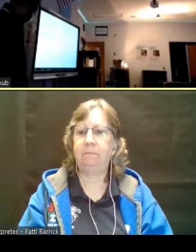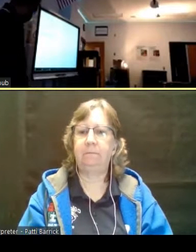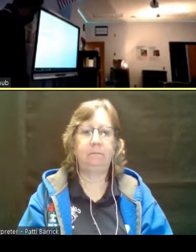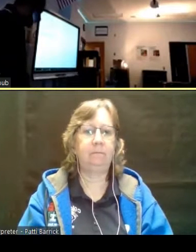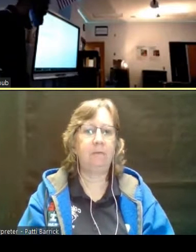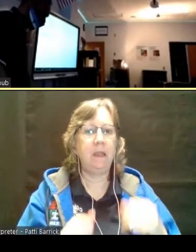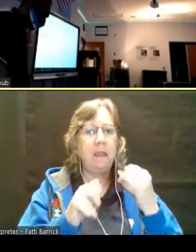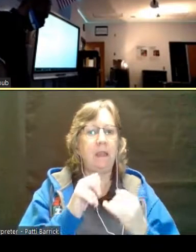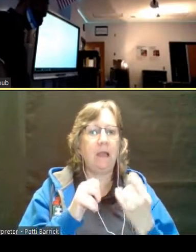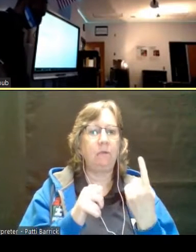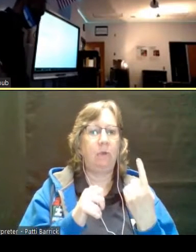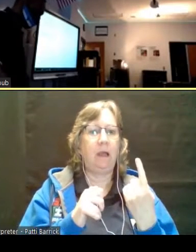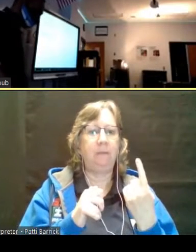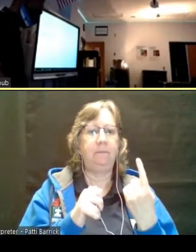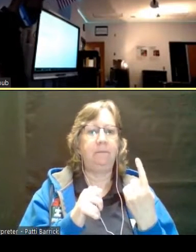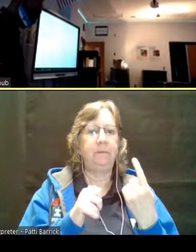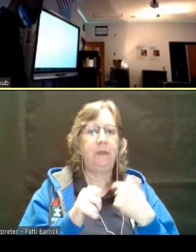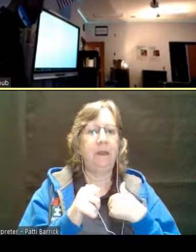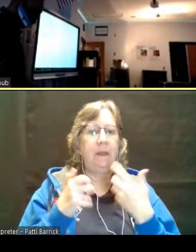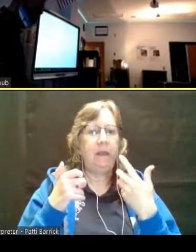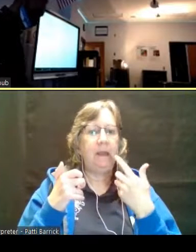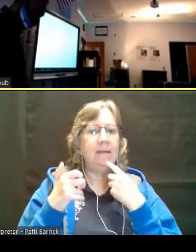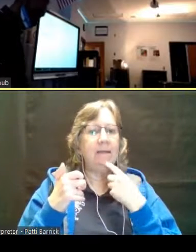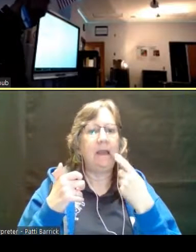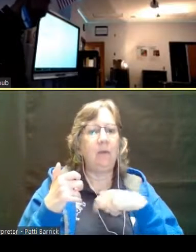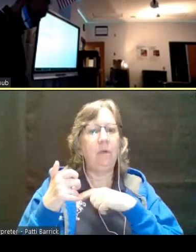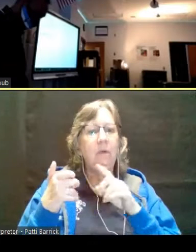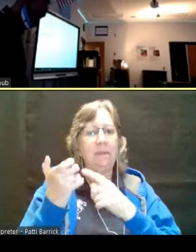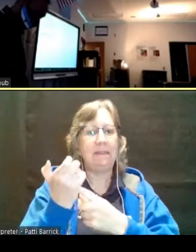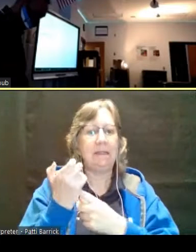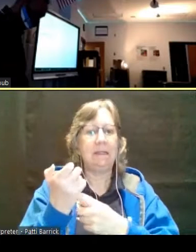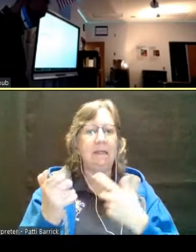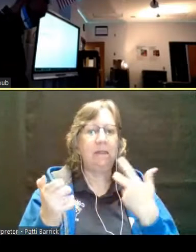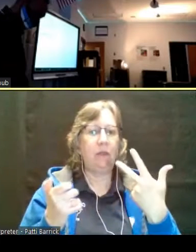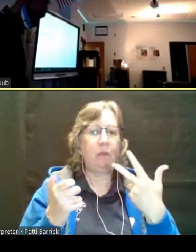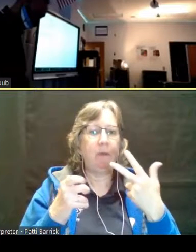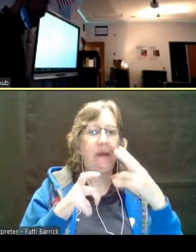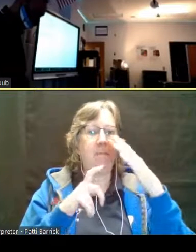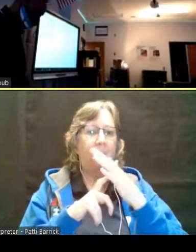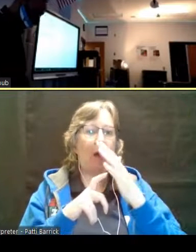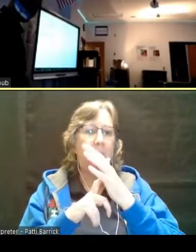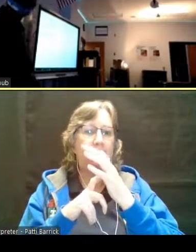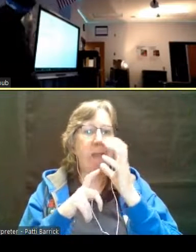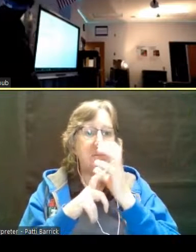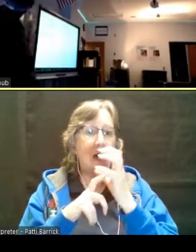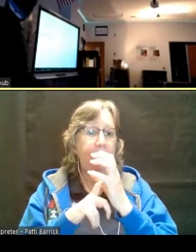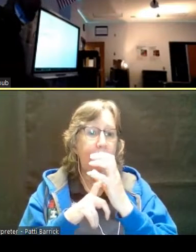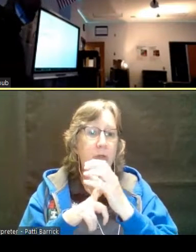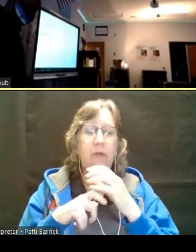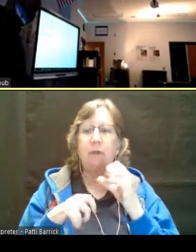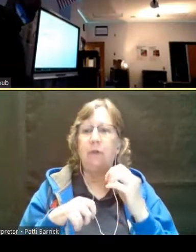And then the last one, so I told you guys we're going to talk about the three most popular, right? So we will talk about elements,